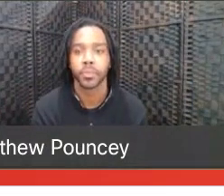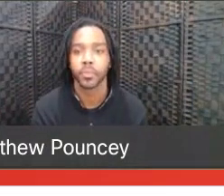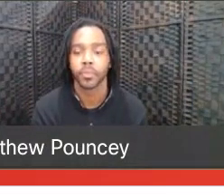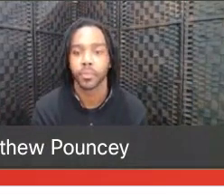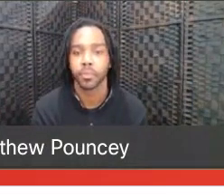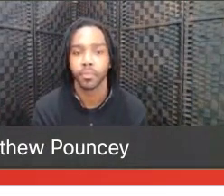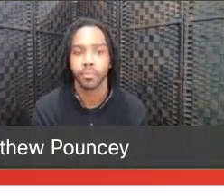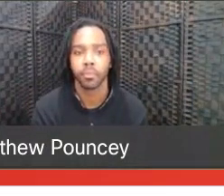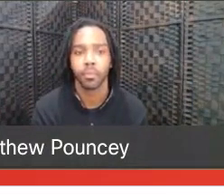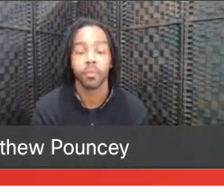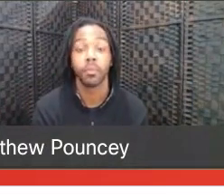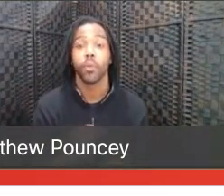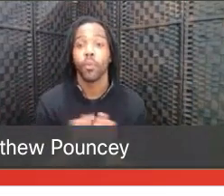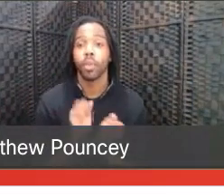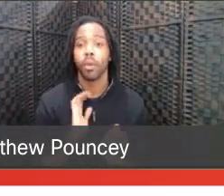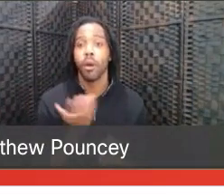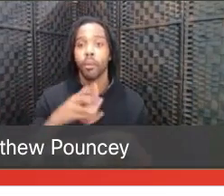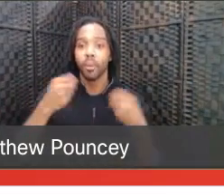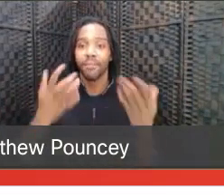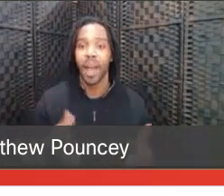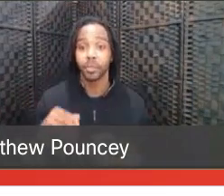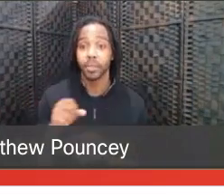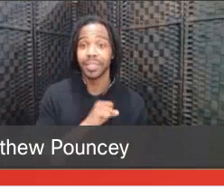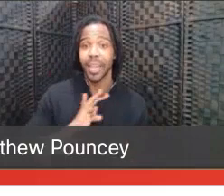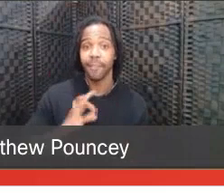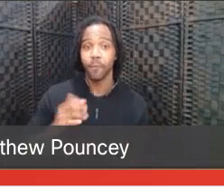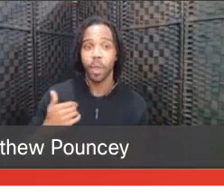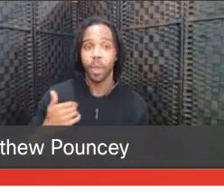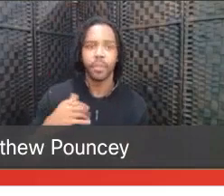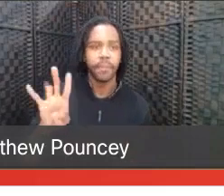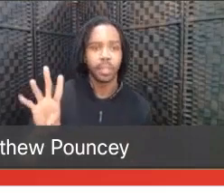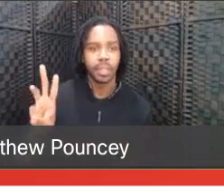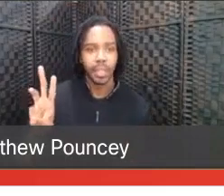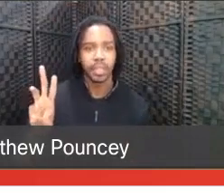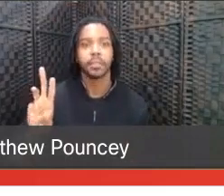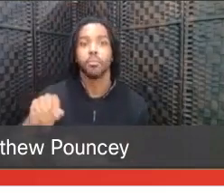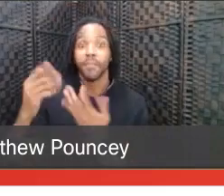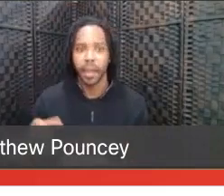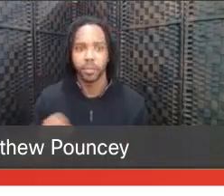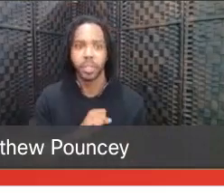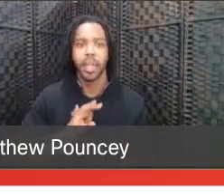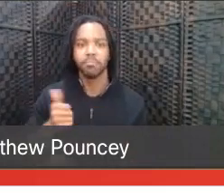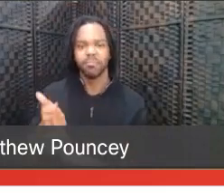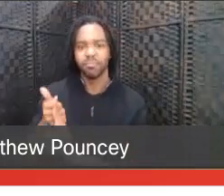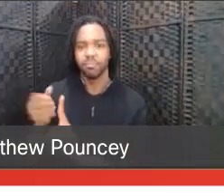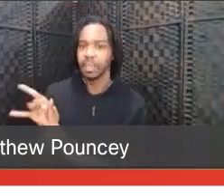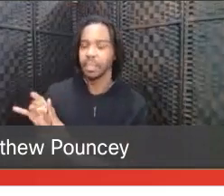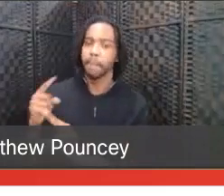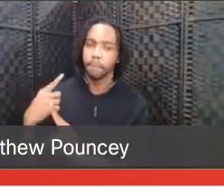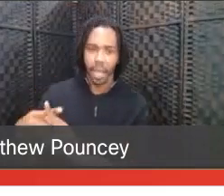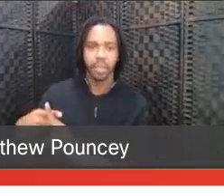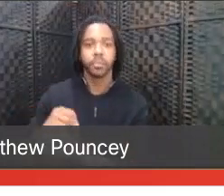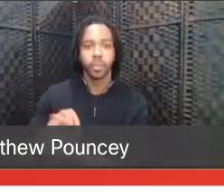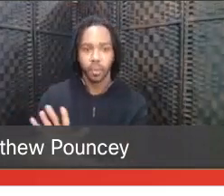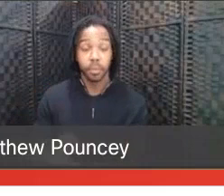Among our provider staff, 746 staff have tested positive for COVID. 55 of these staff